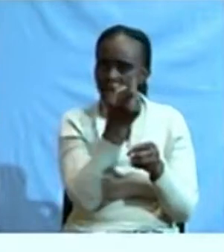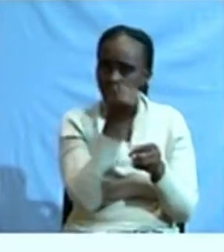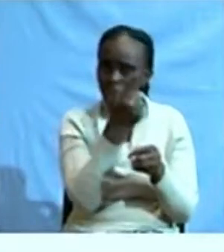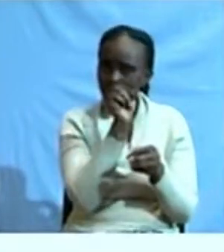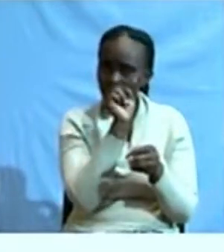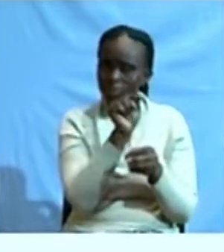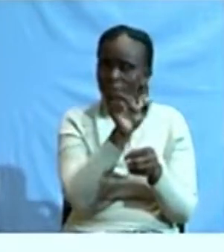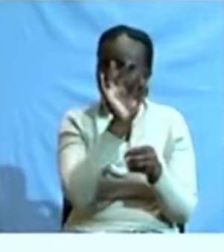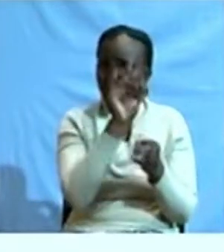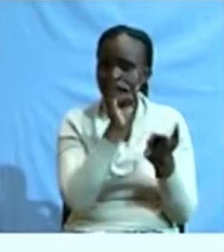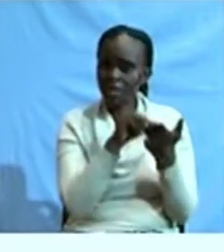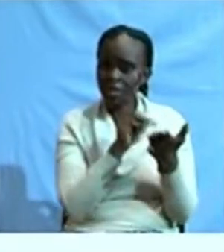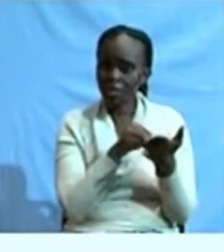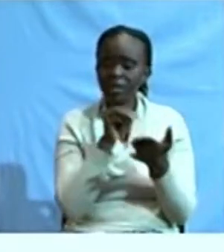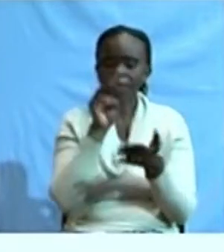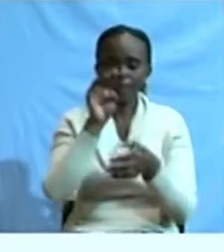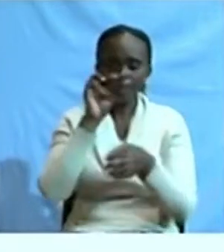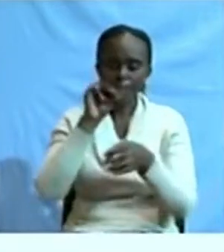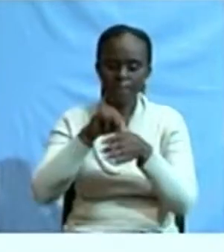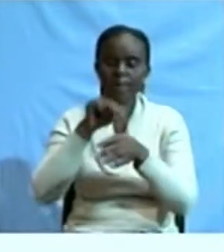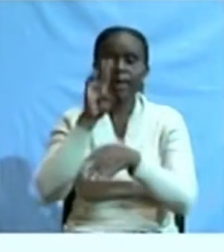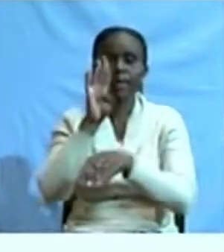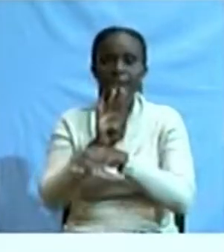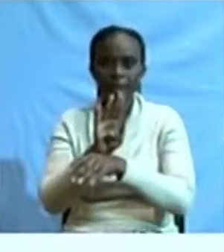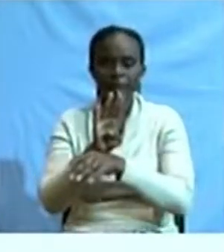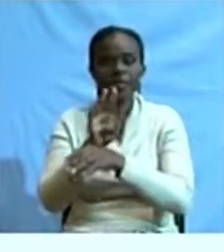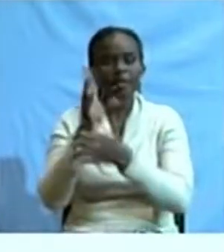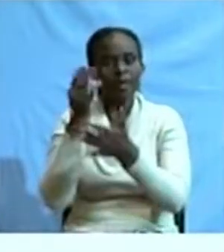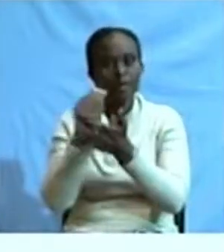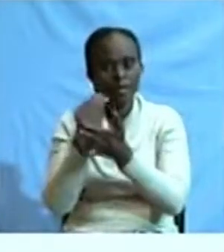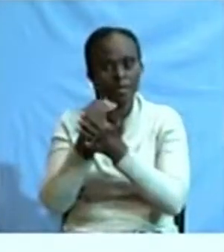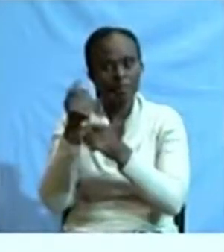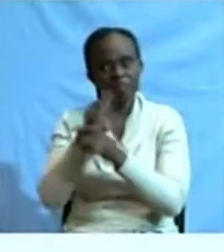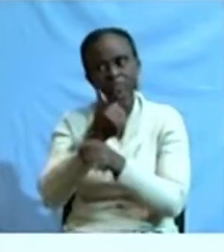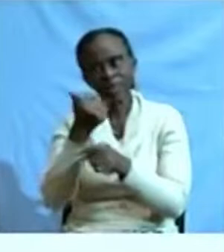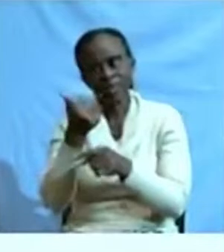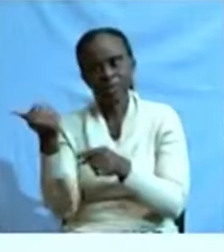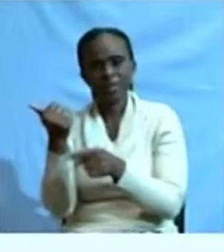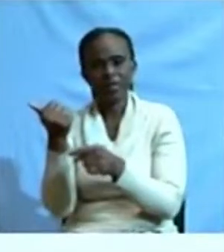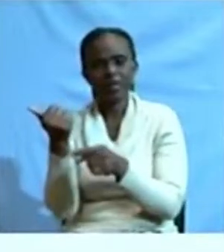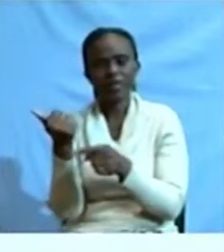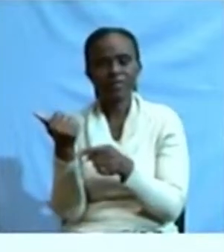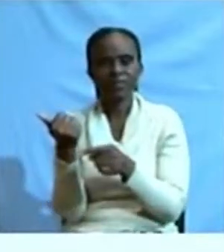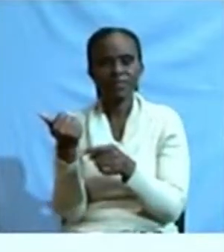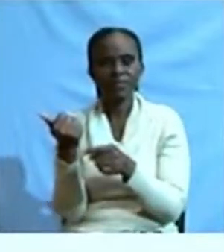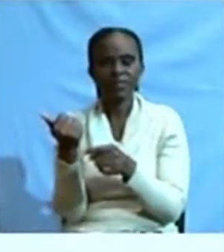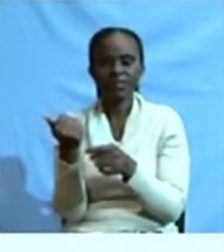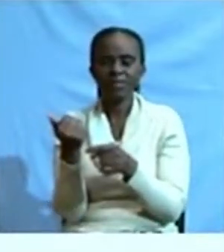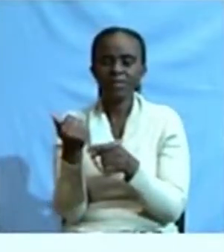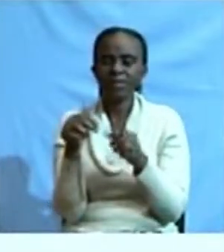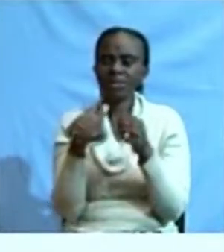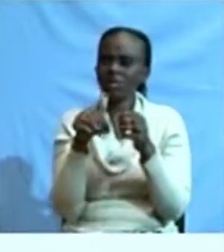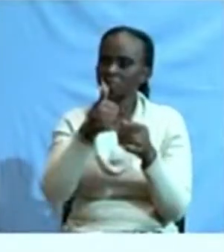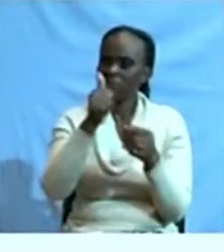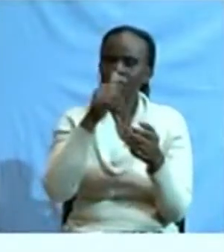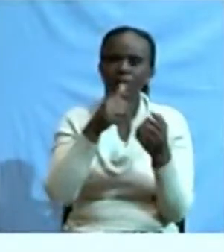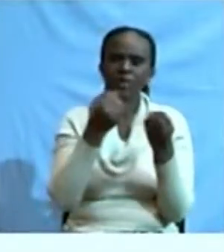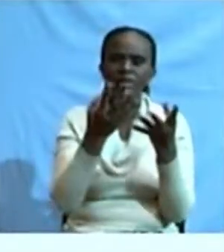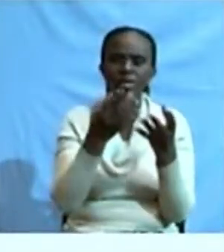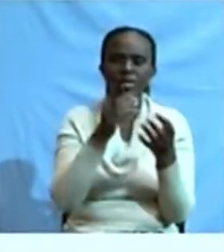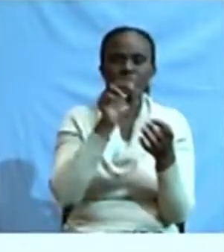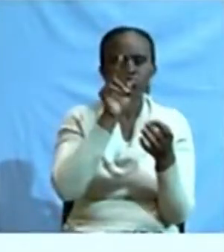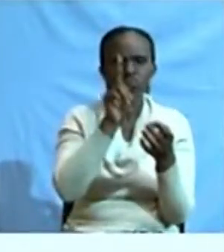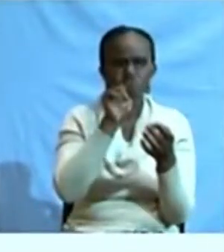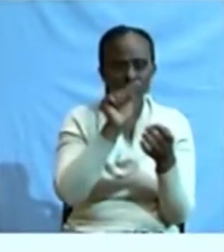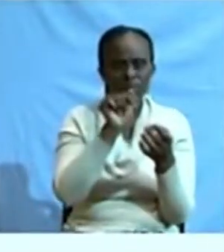million on Mbala. Money from elsewhere, from minorities. And how much do you make? 2.8